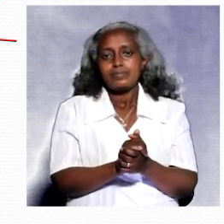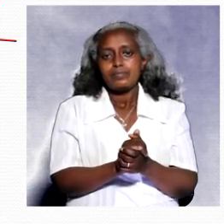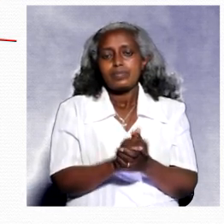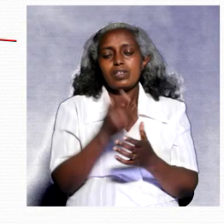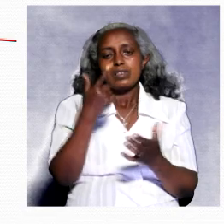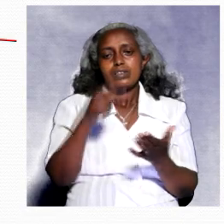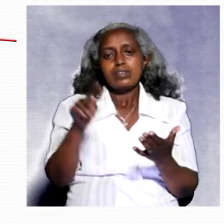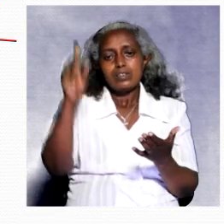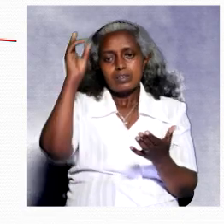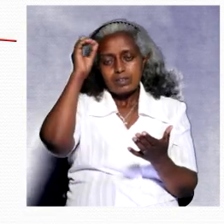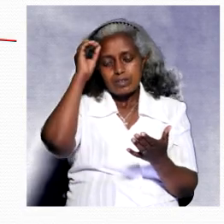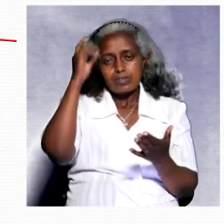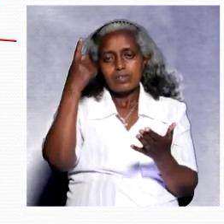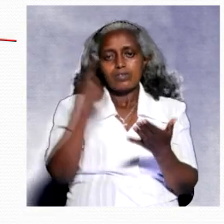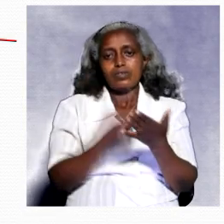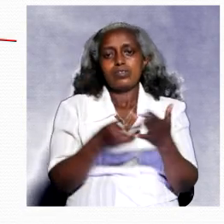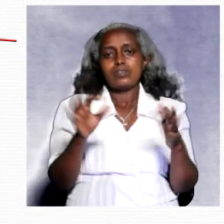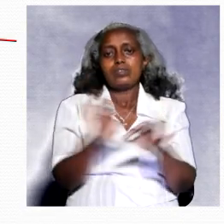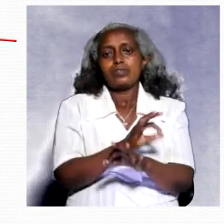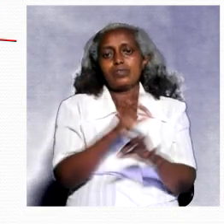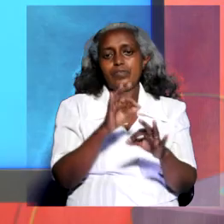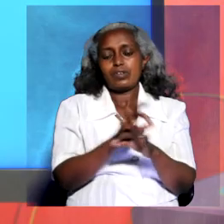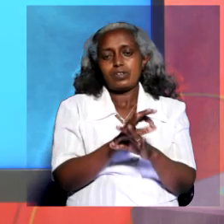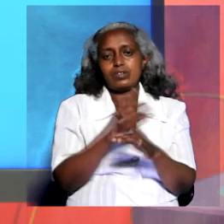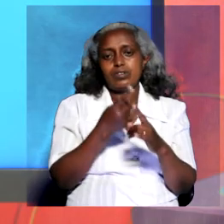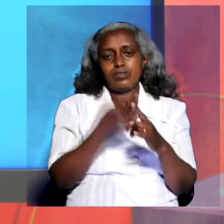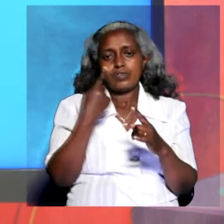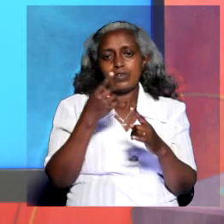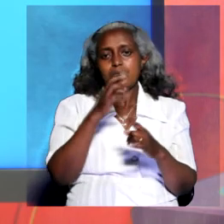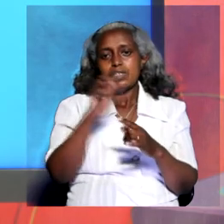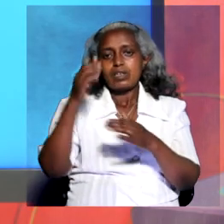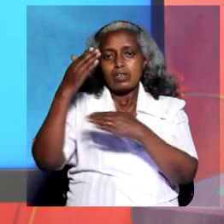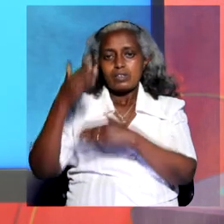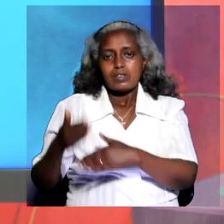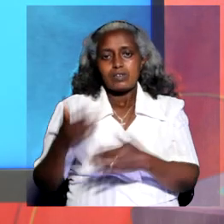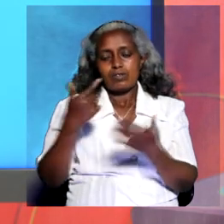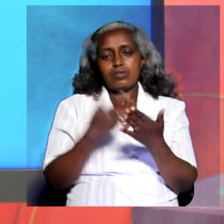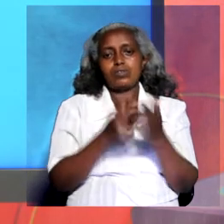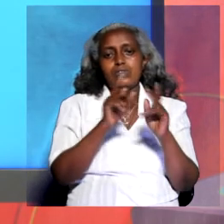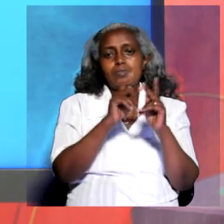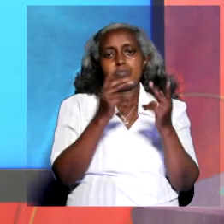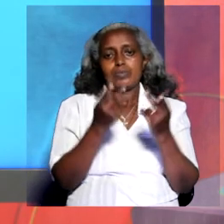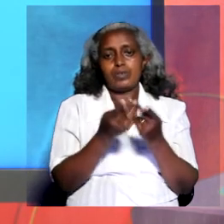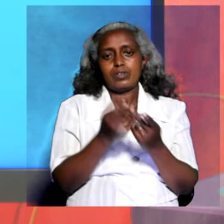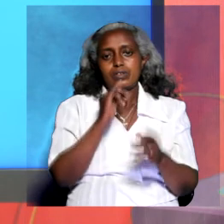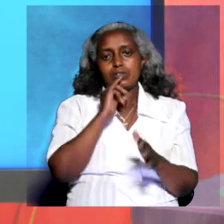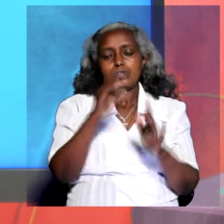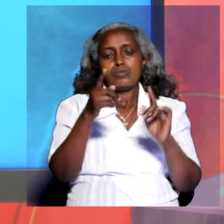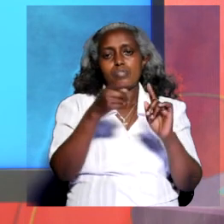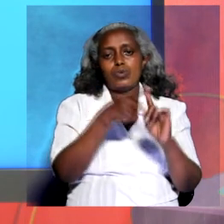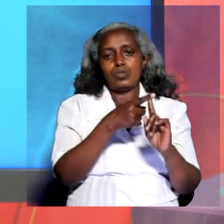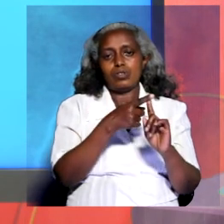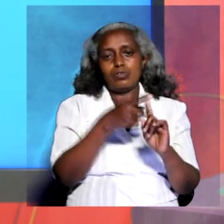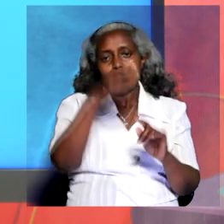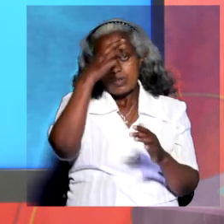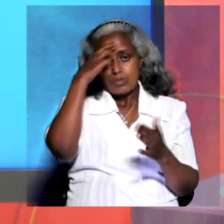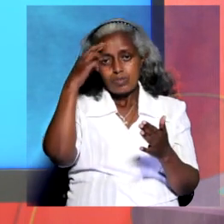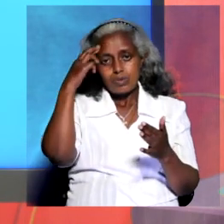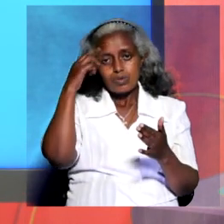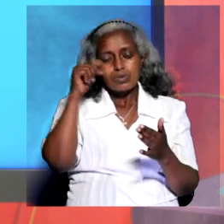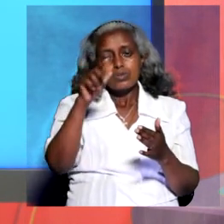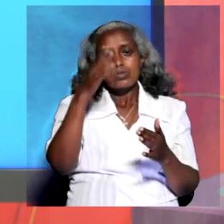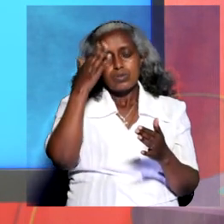the derivative of this function from the right side of this part is positive, because you